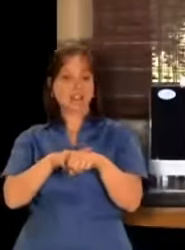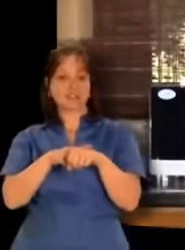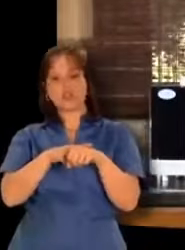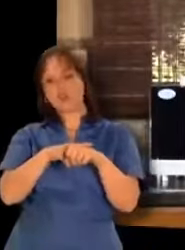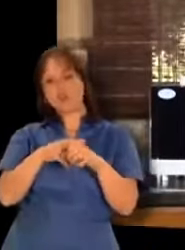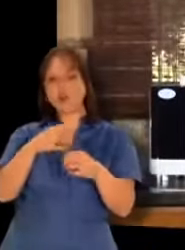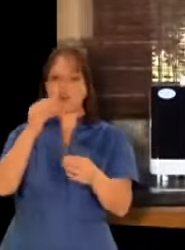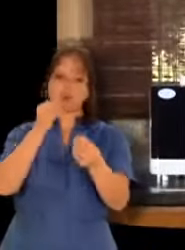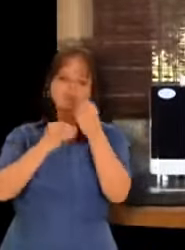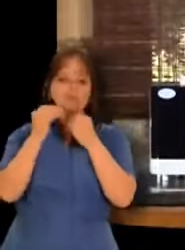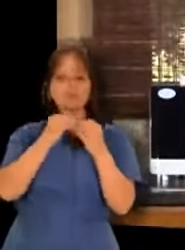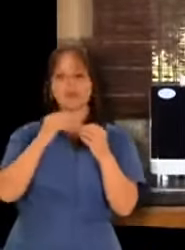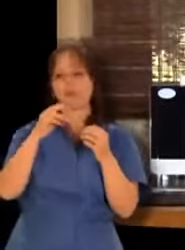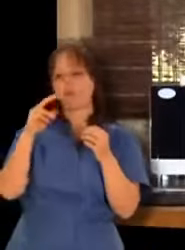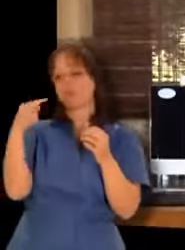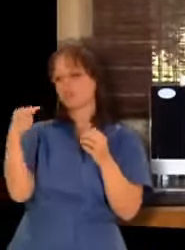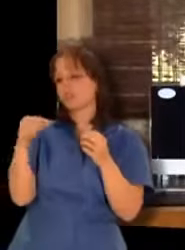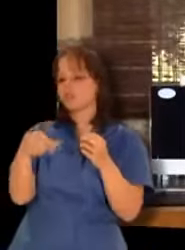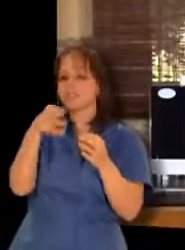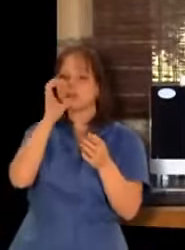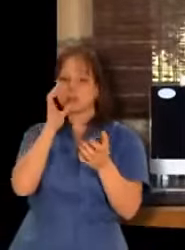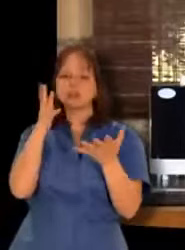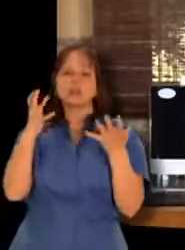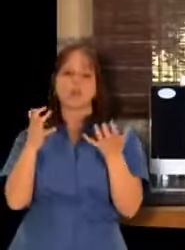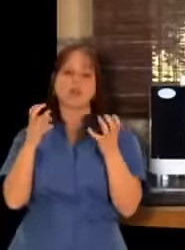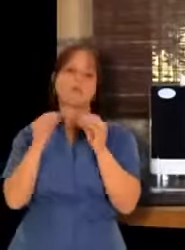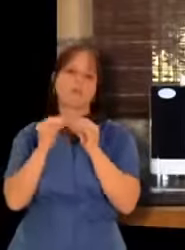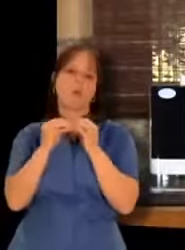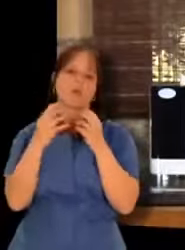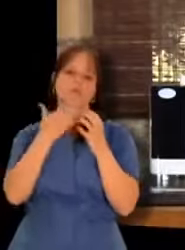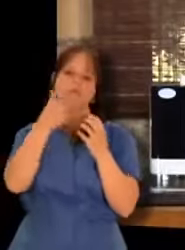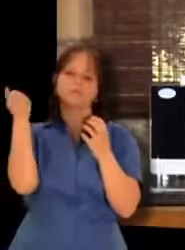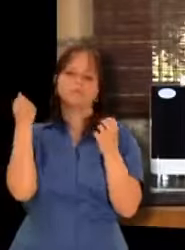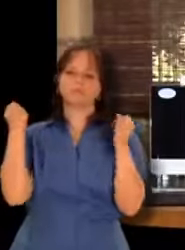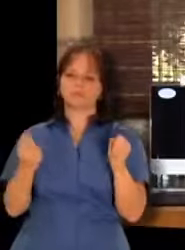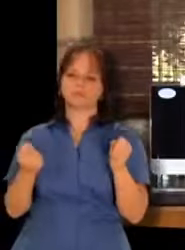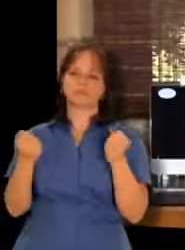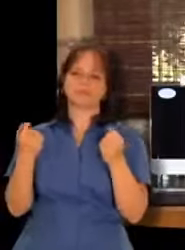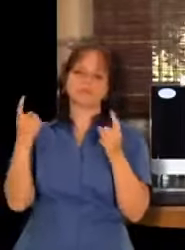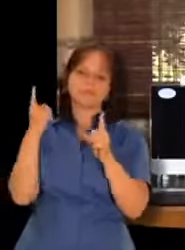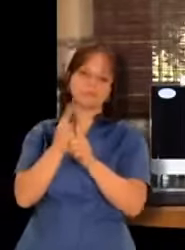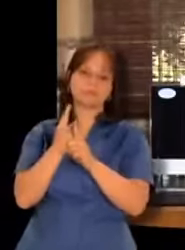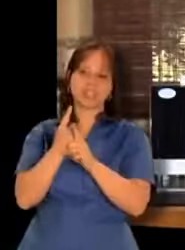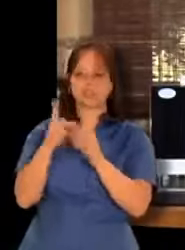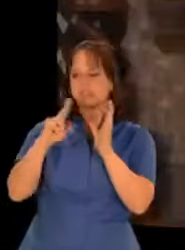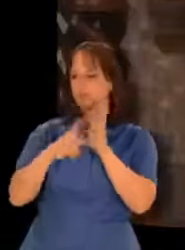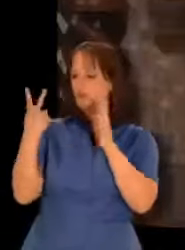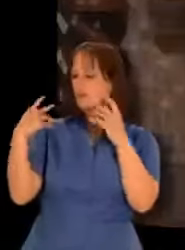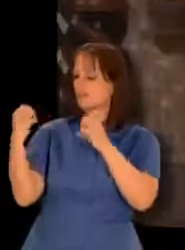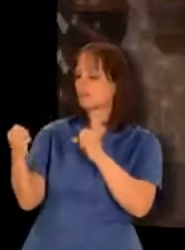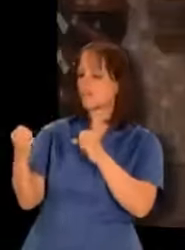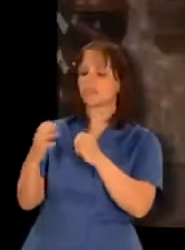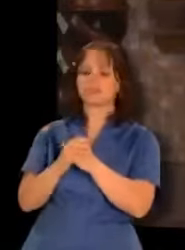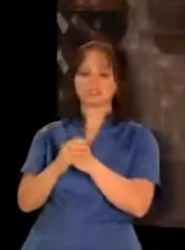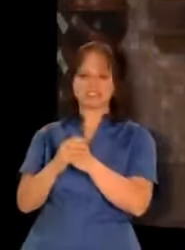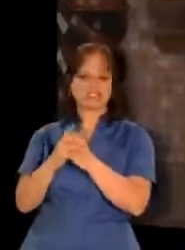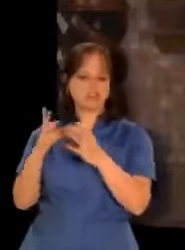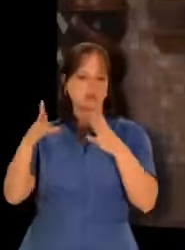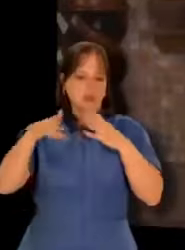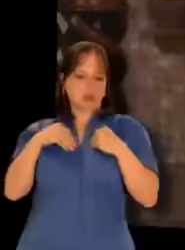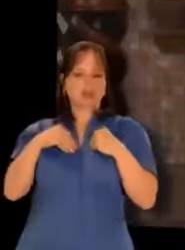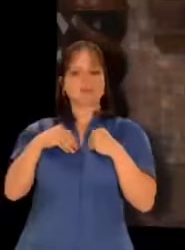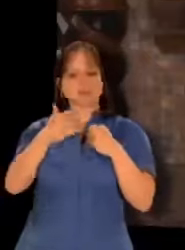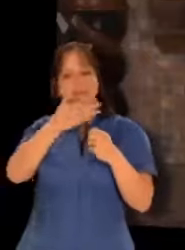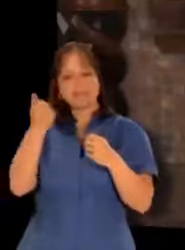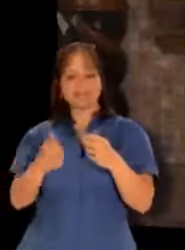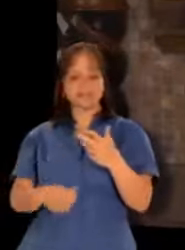want to use the Kangen water because you want those to work much better, right? So you want those to be twice as strong and absorb much better. The next